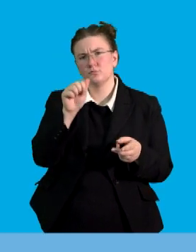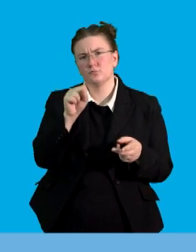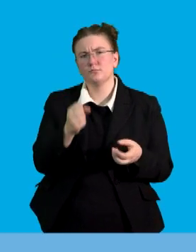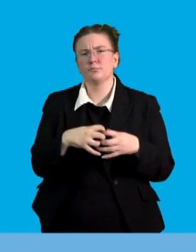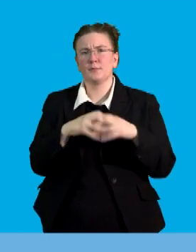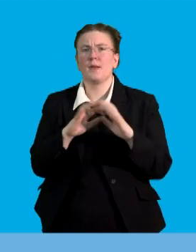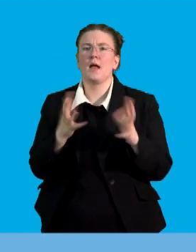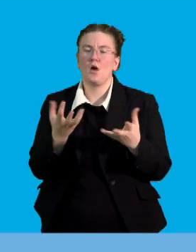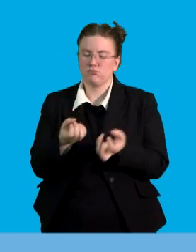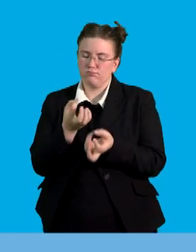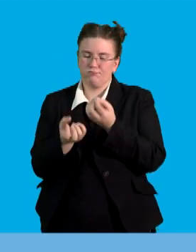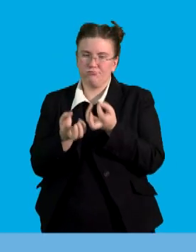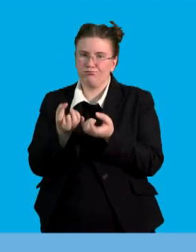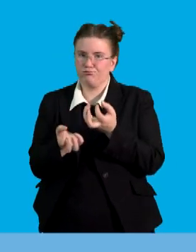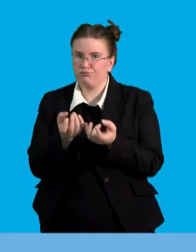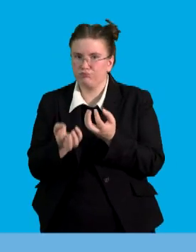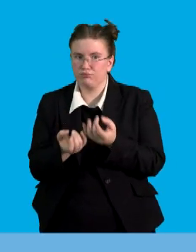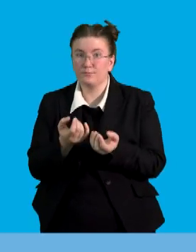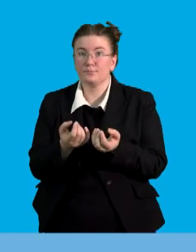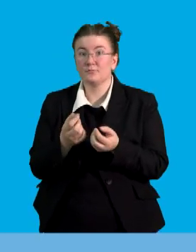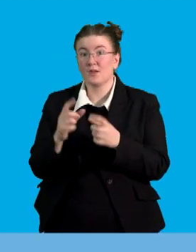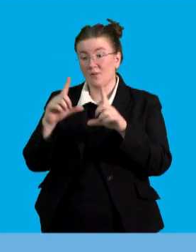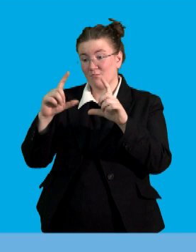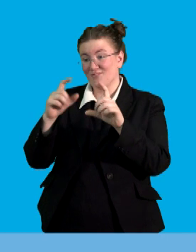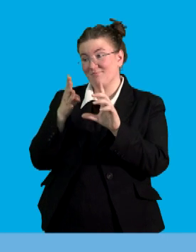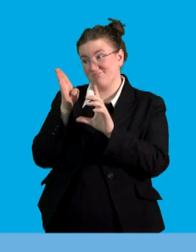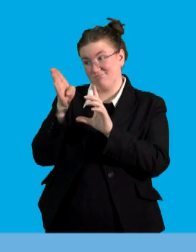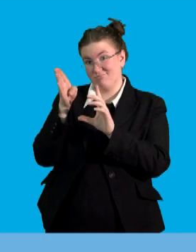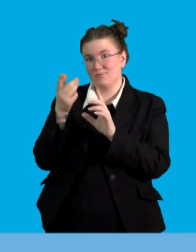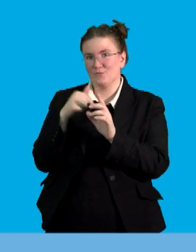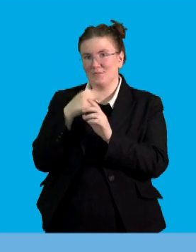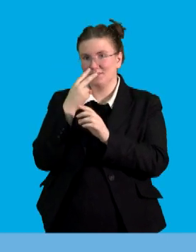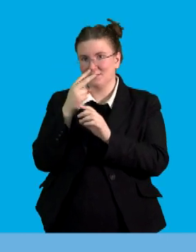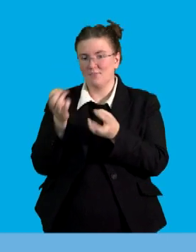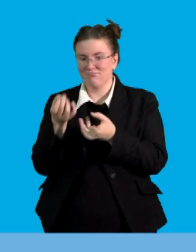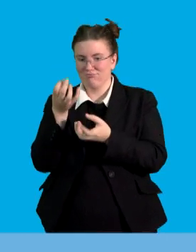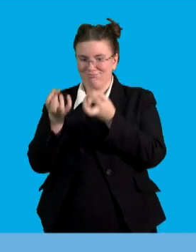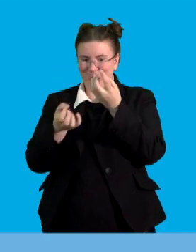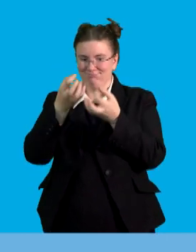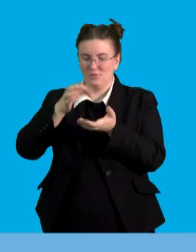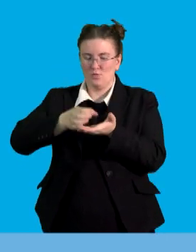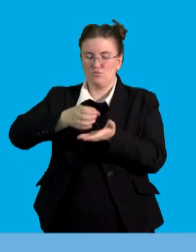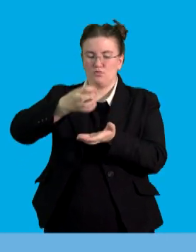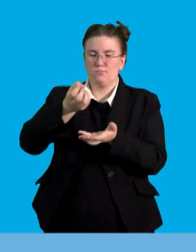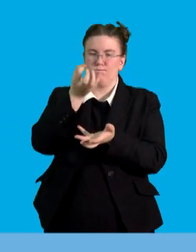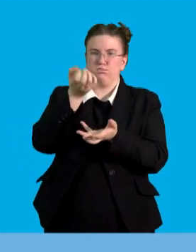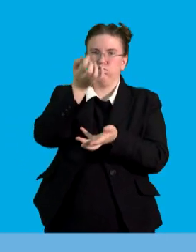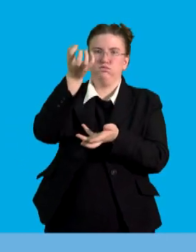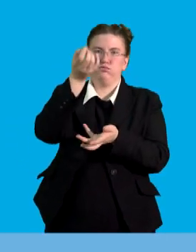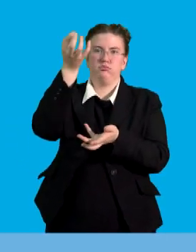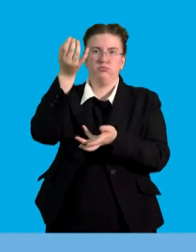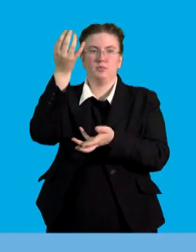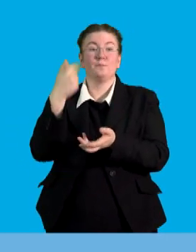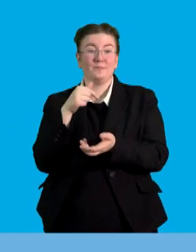been formed when we see bubbles. So on this picture that we're seeing here, we are seeing bubbles escaping the flask. So because there are